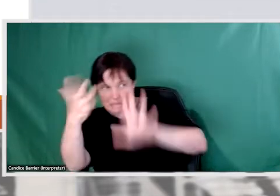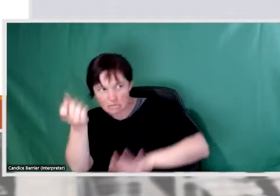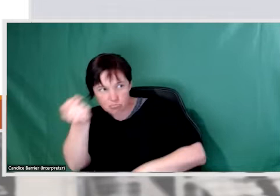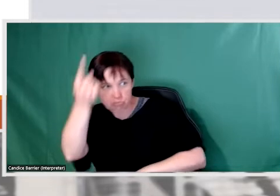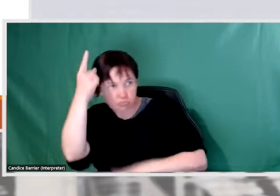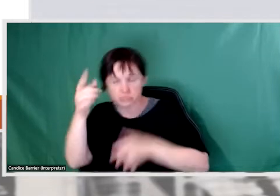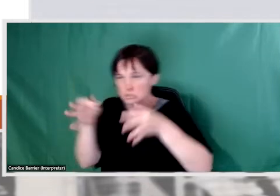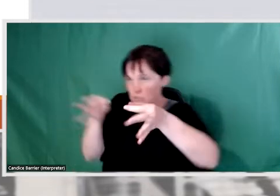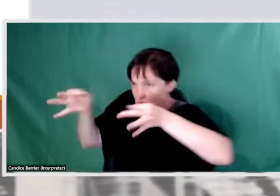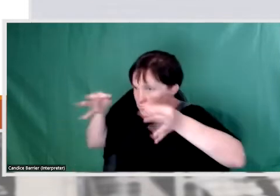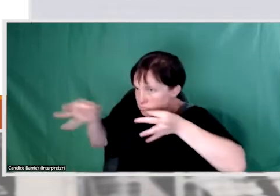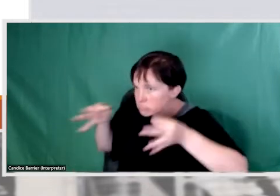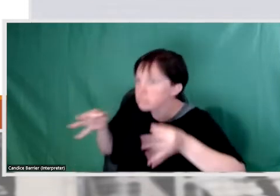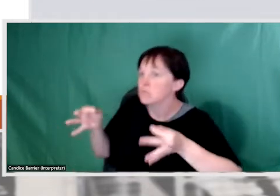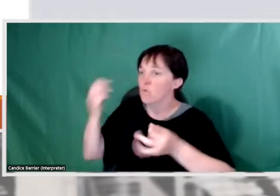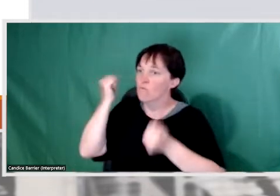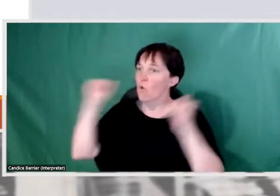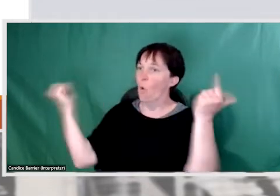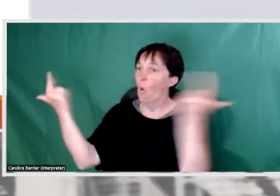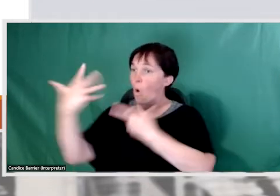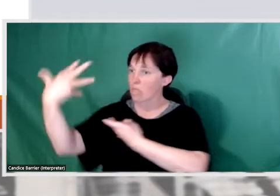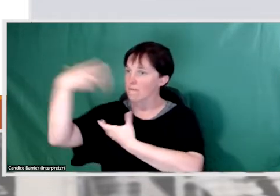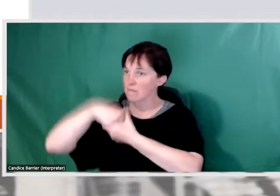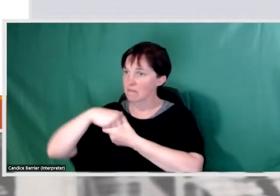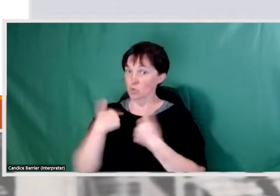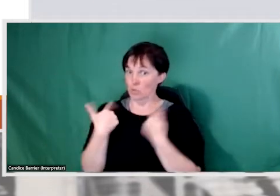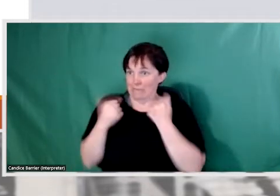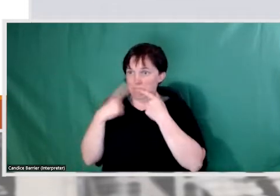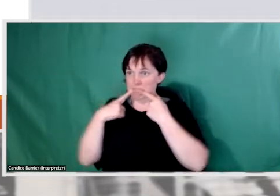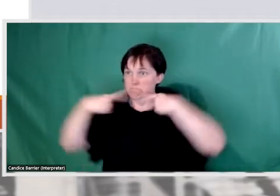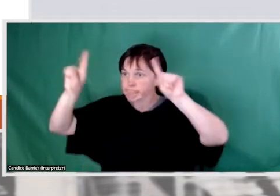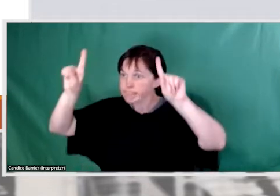everybody involved so we can achieve these projects successfully.